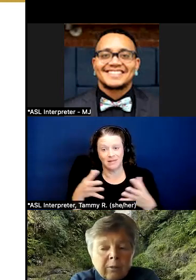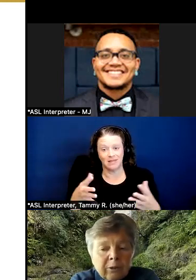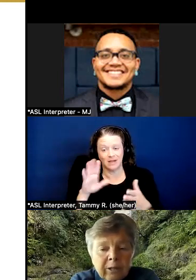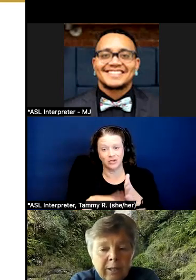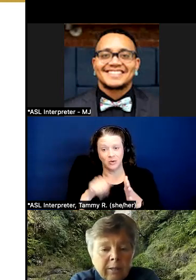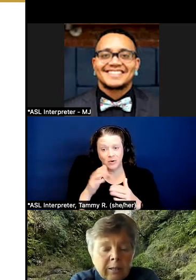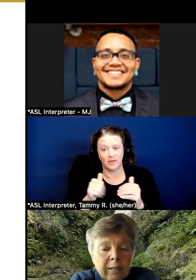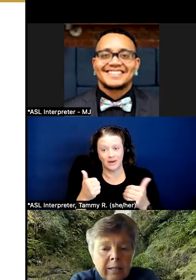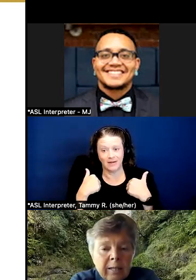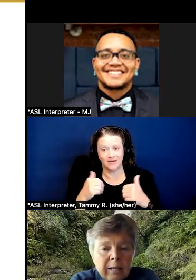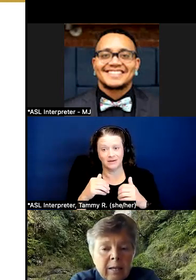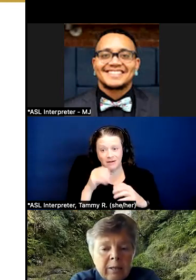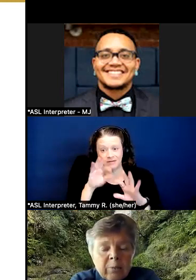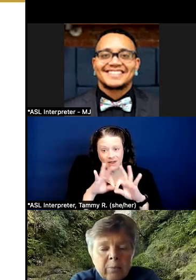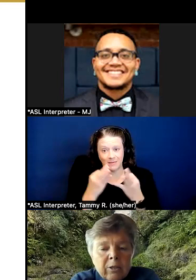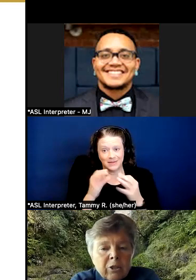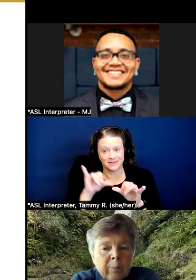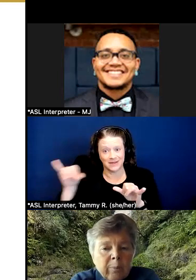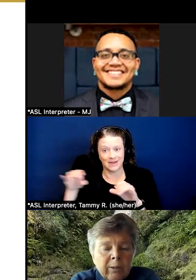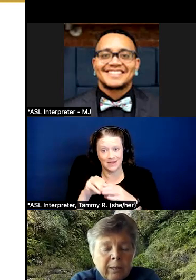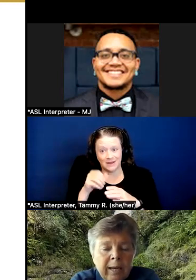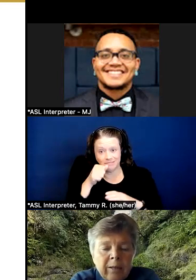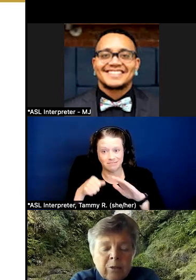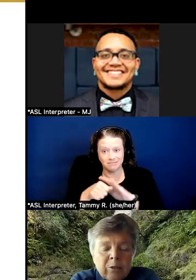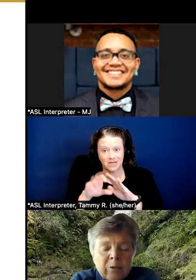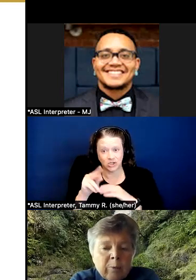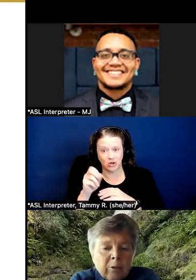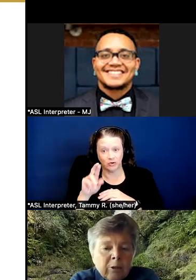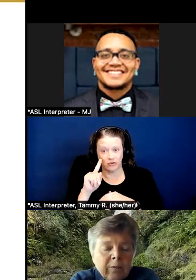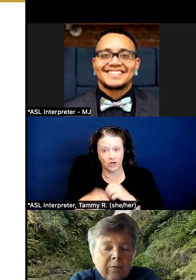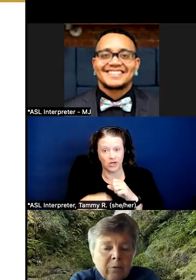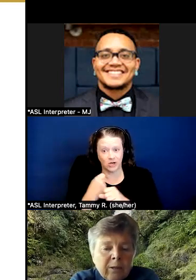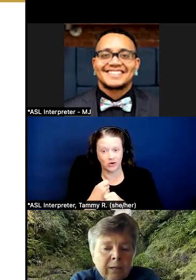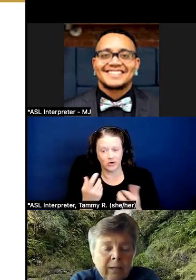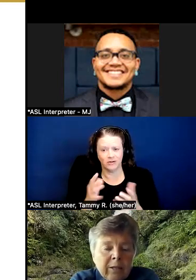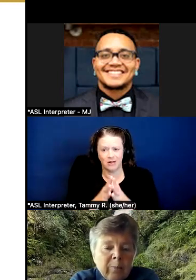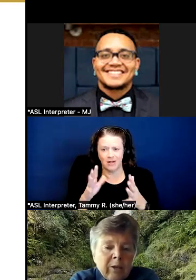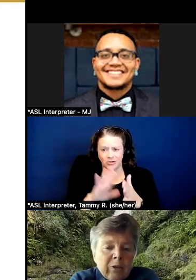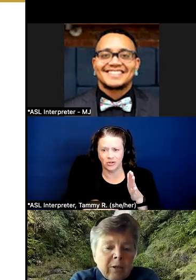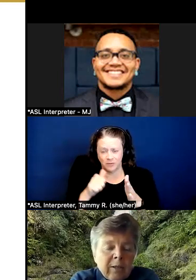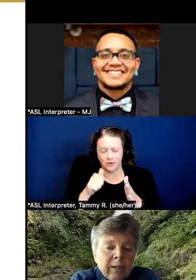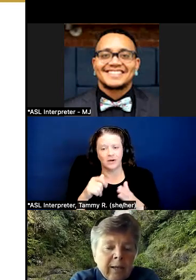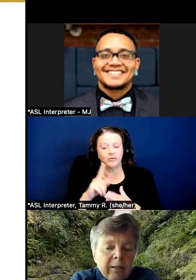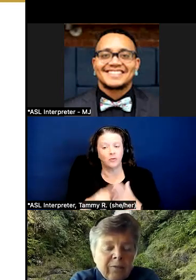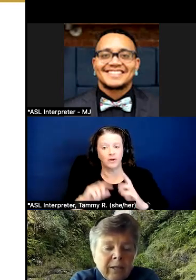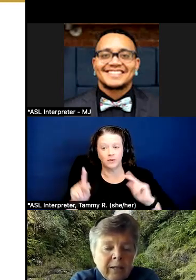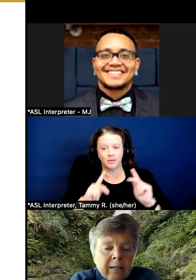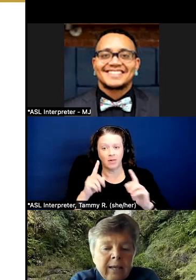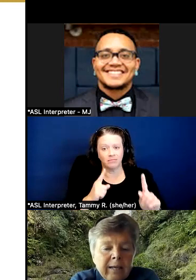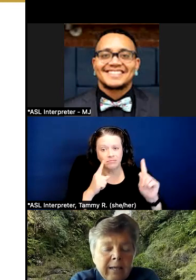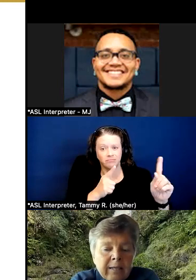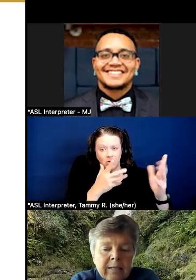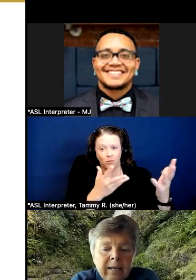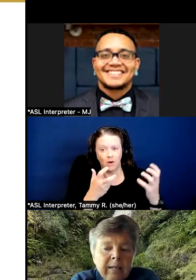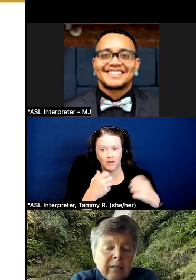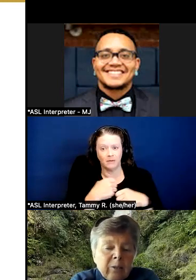in shelter for a year. It's much cheaper, and it's what people are looking for to make sure that they're getting the funding that